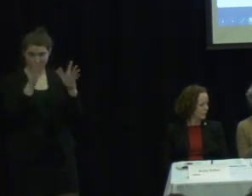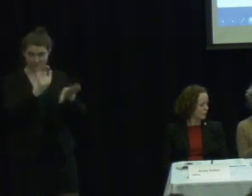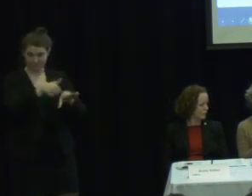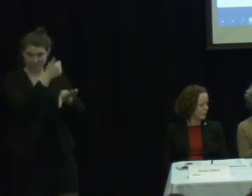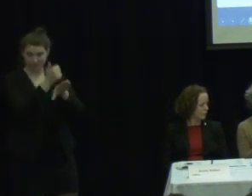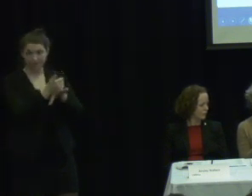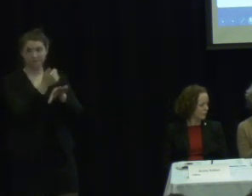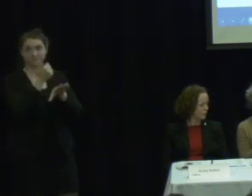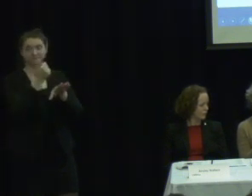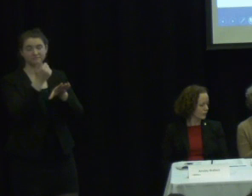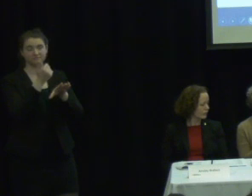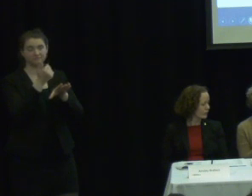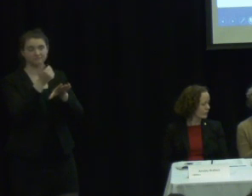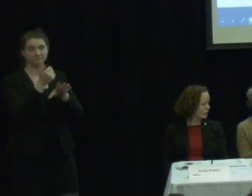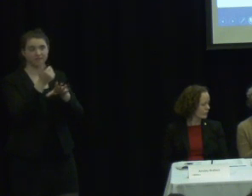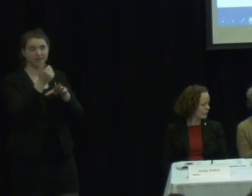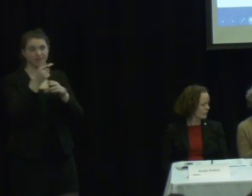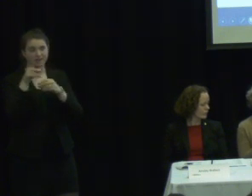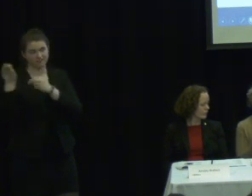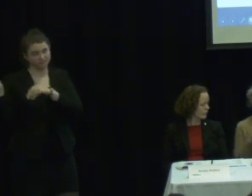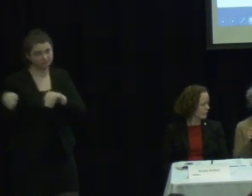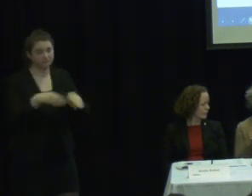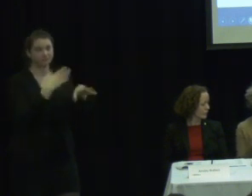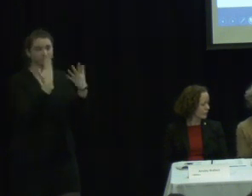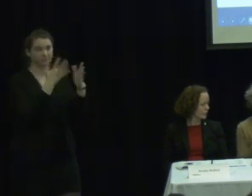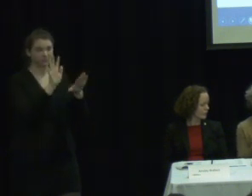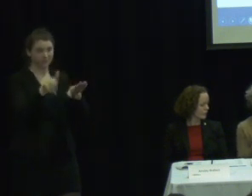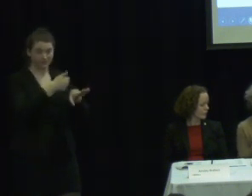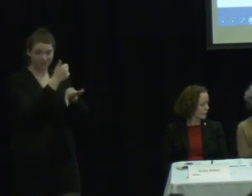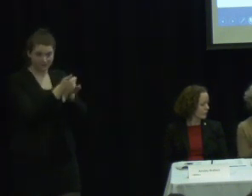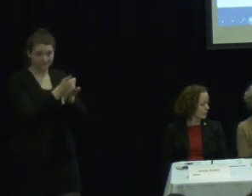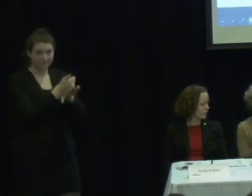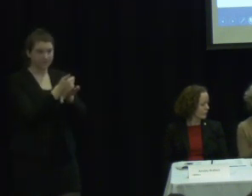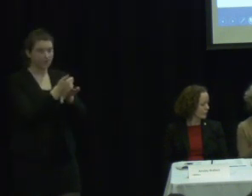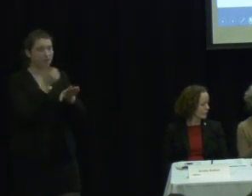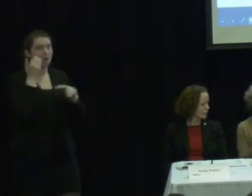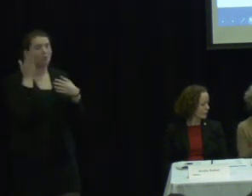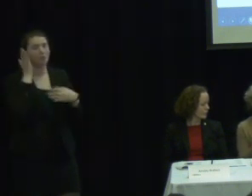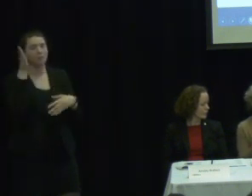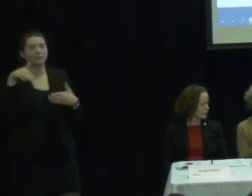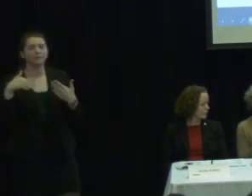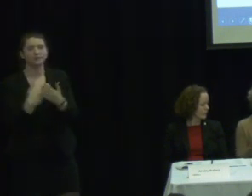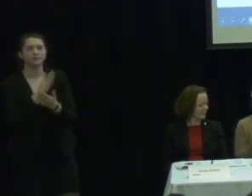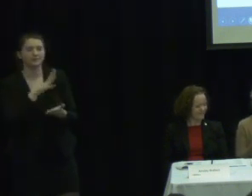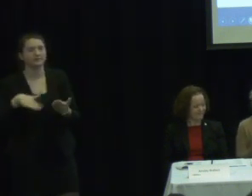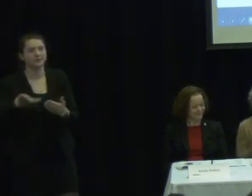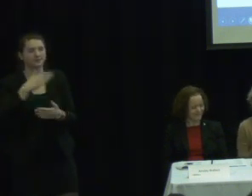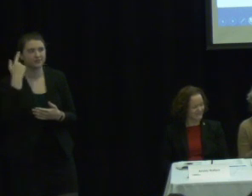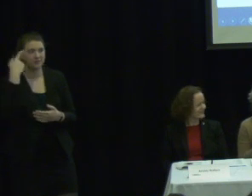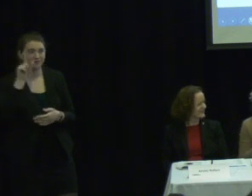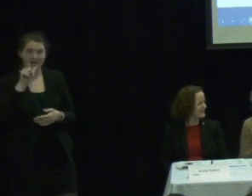entities that are going into the new student center have moved, there will be spaces, I'm sorry, that open up.